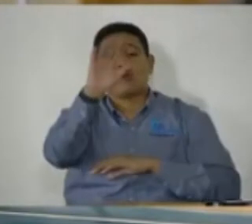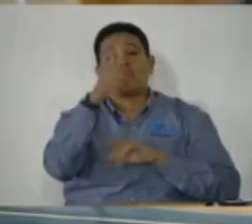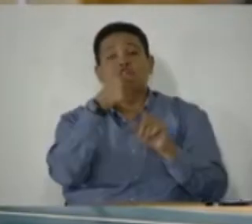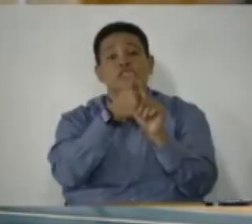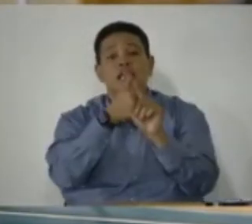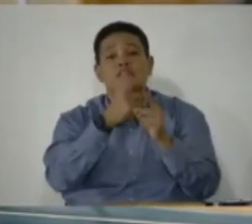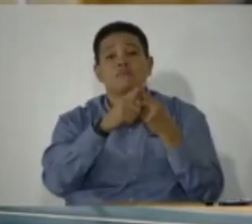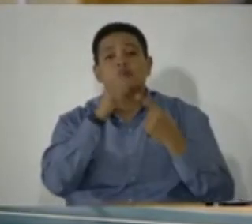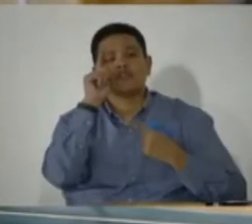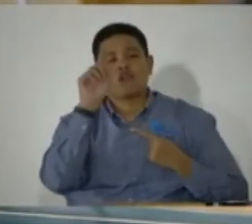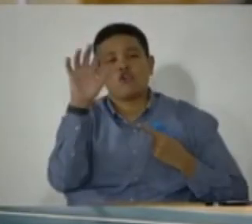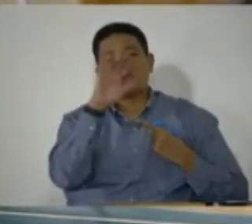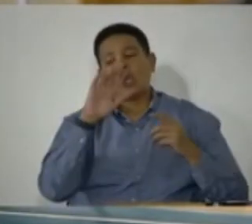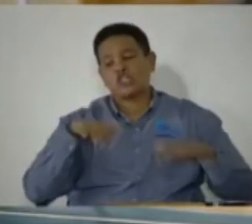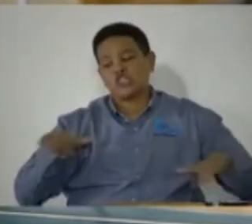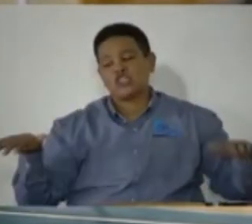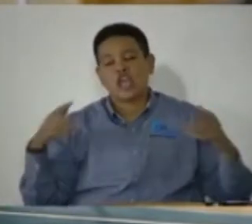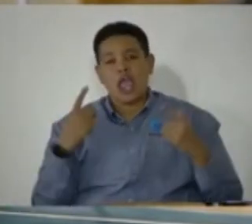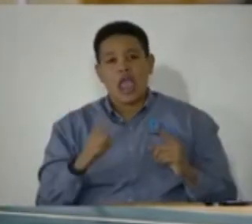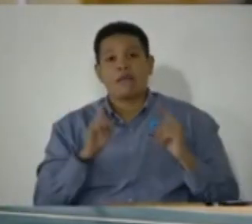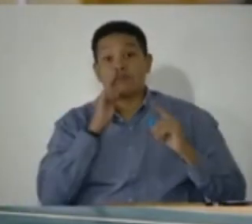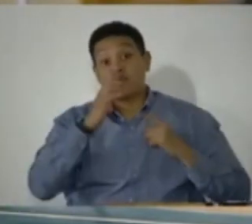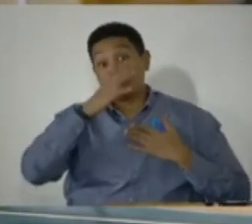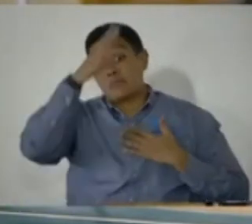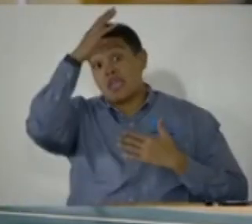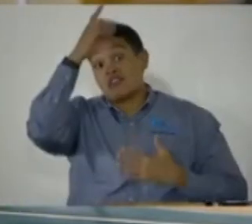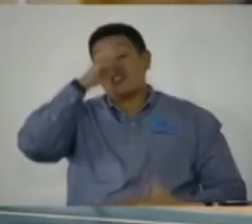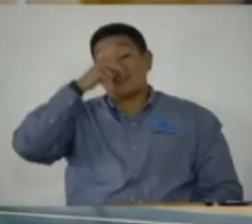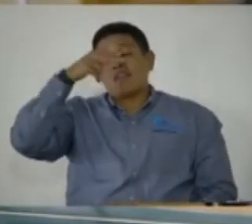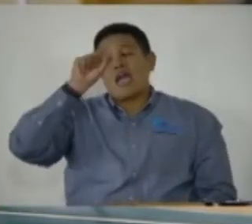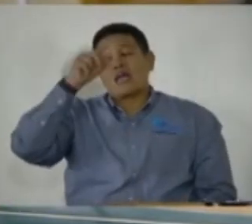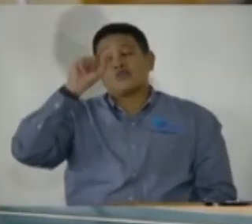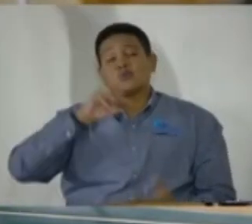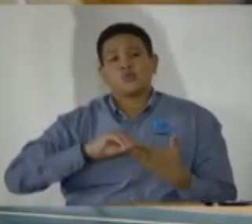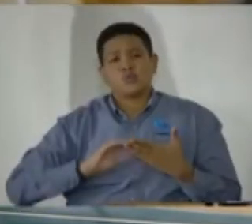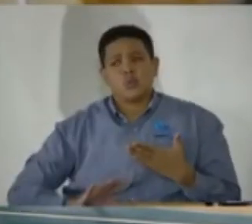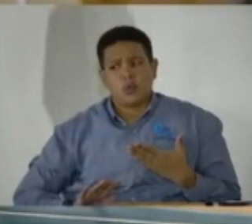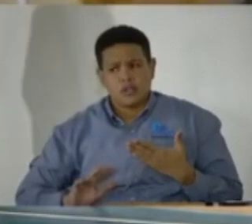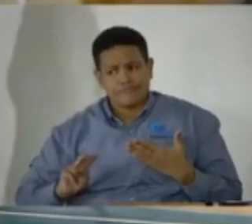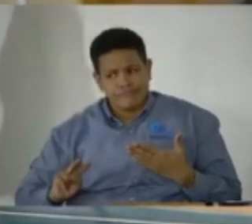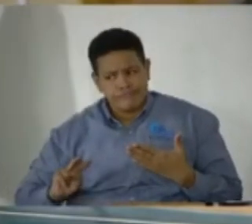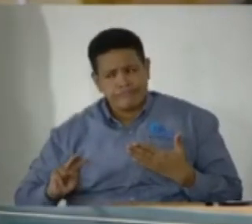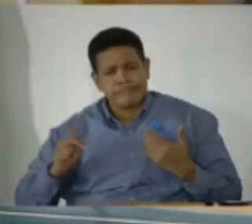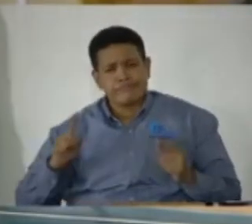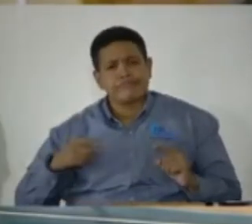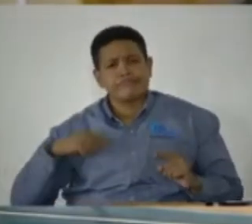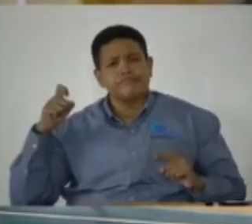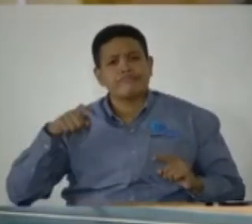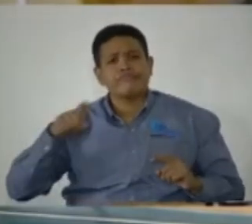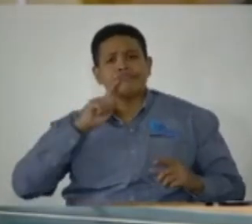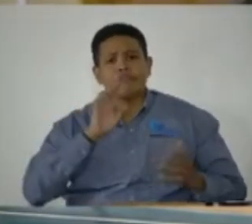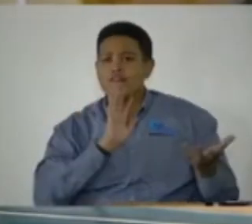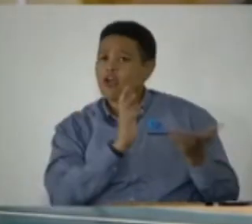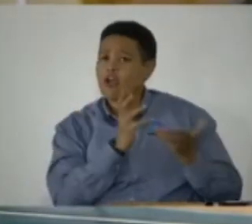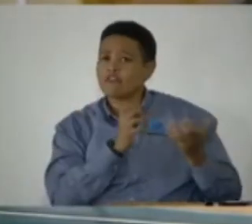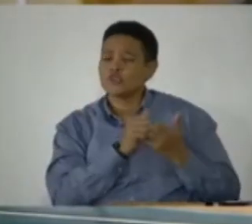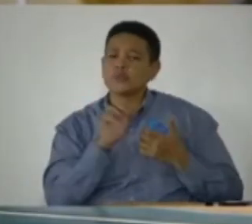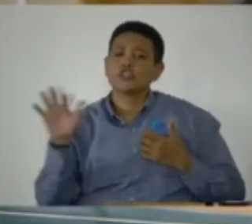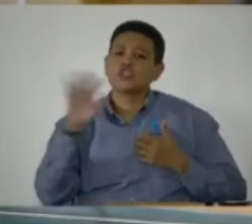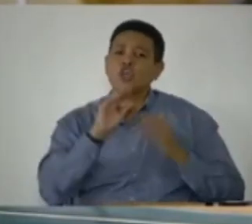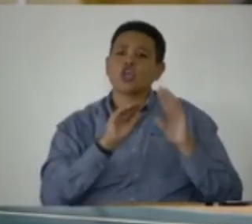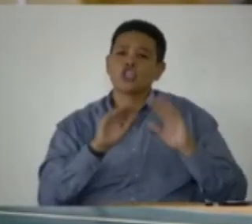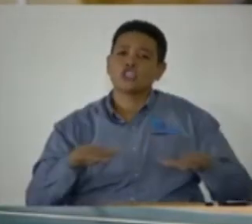and for your children. To the parents of high school students, we ask that you have a conversation with your